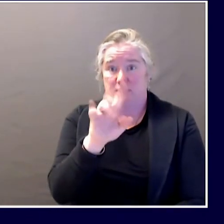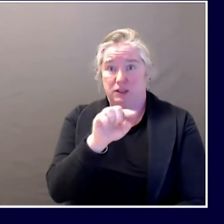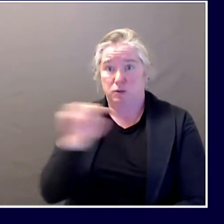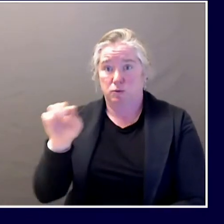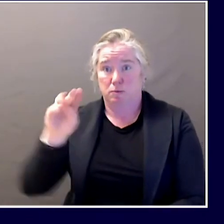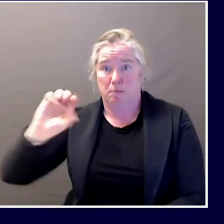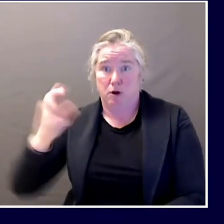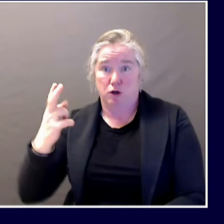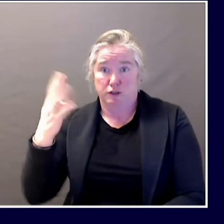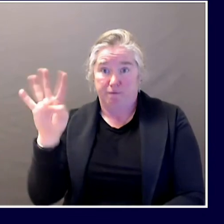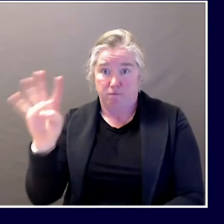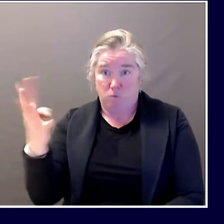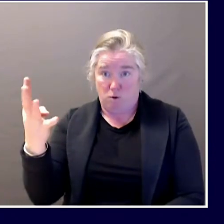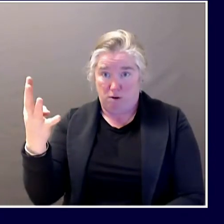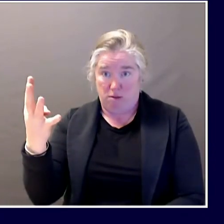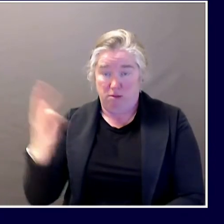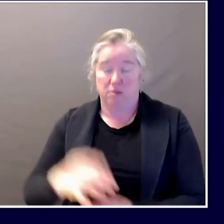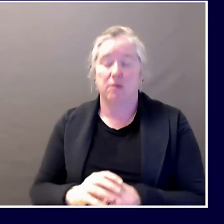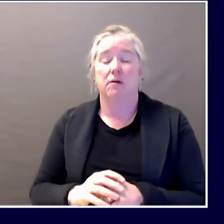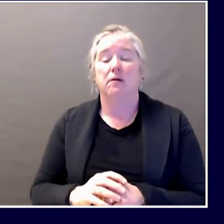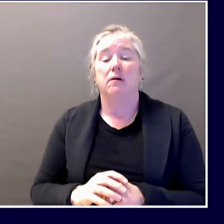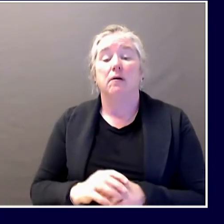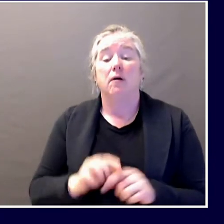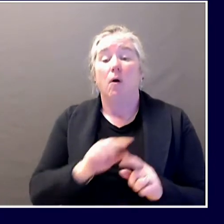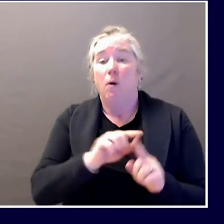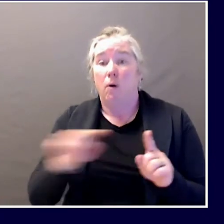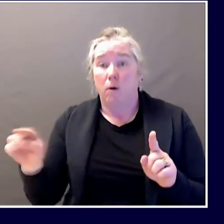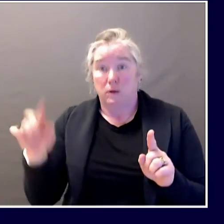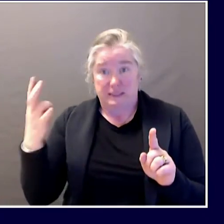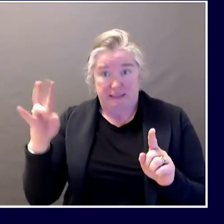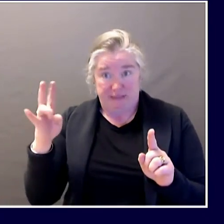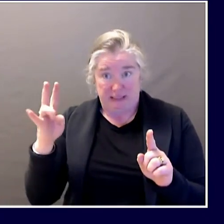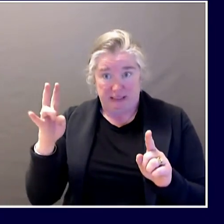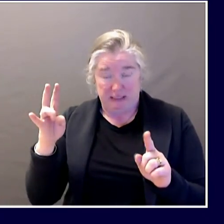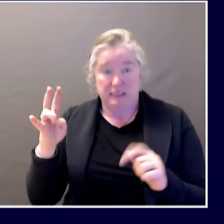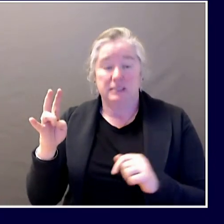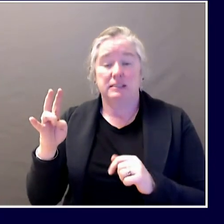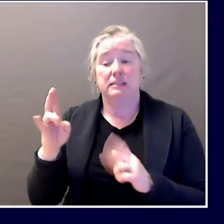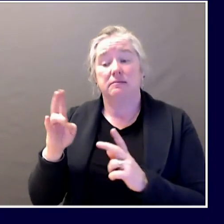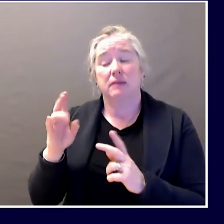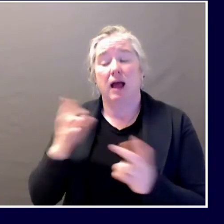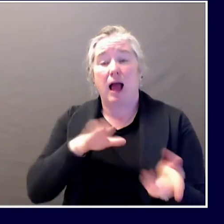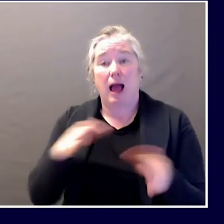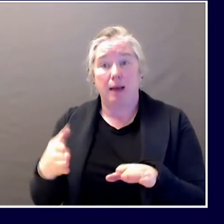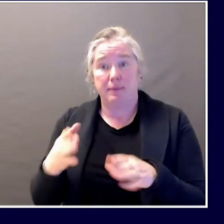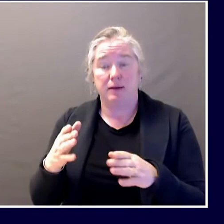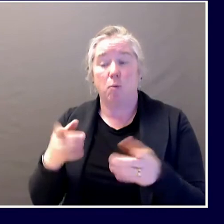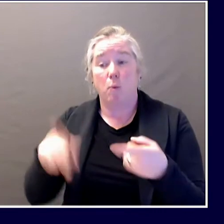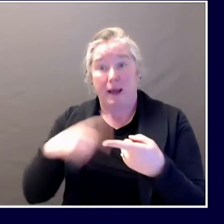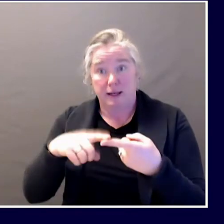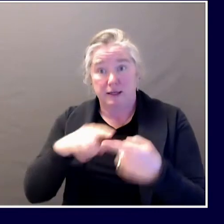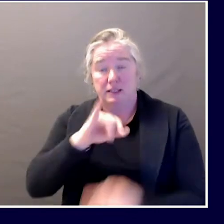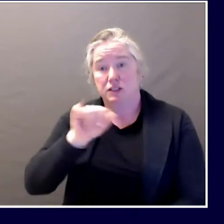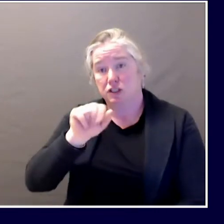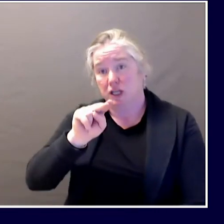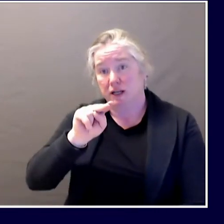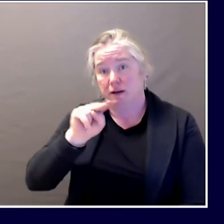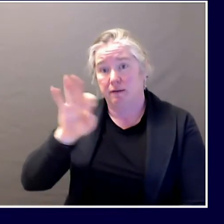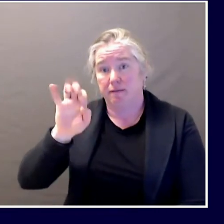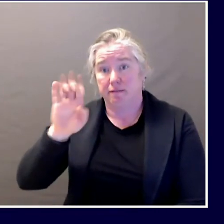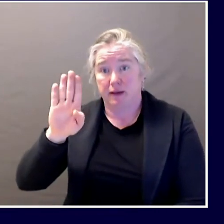4th. And all of the deaths themselves occurred either in January, February, or March